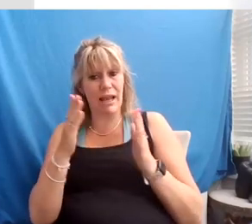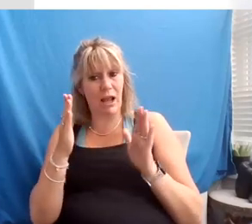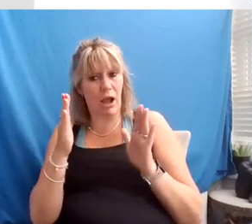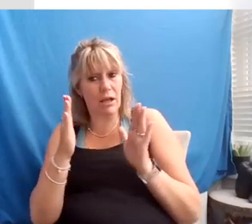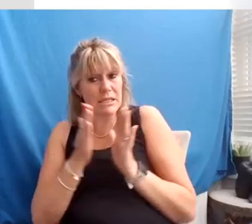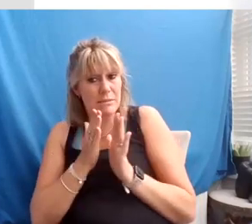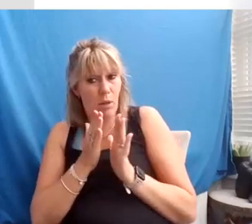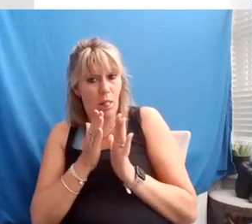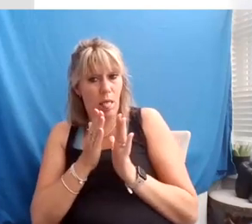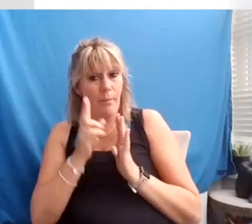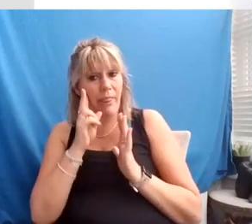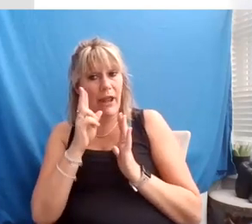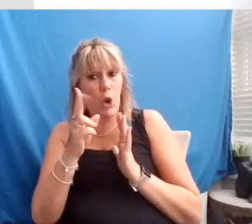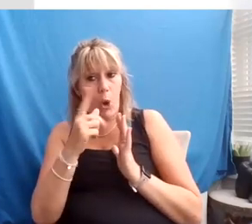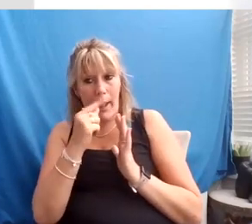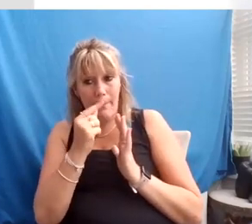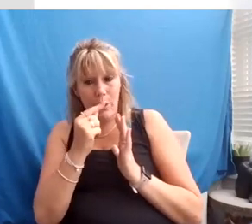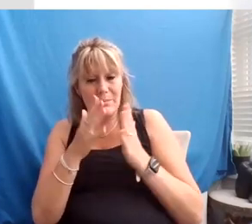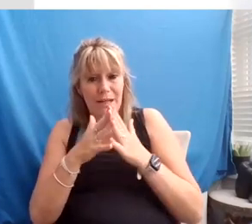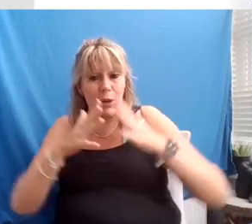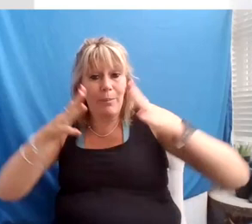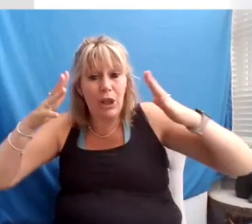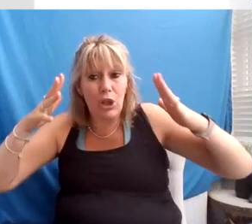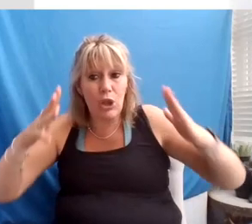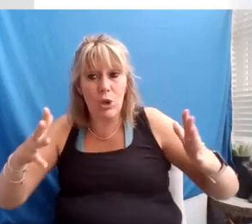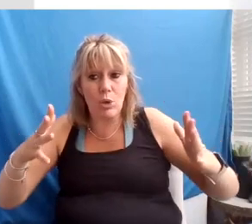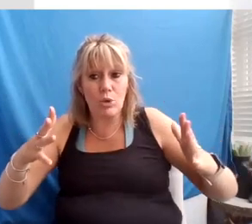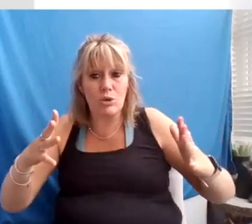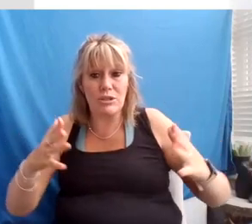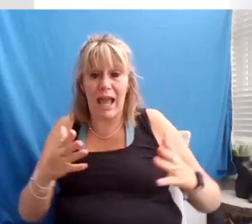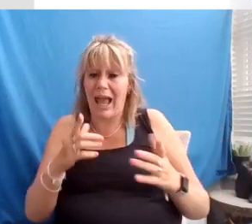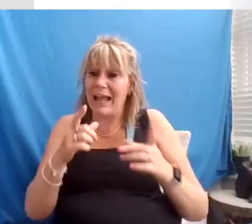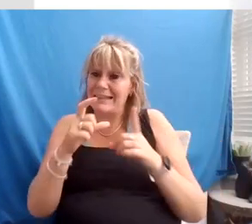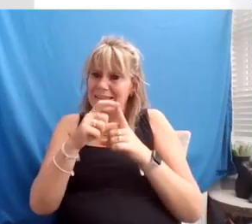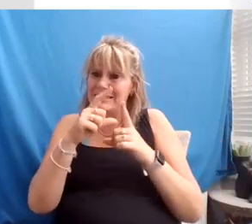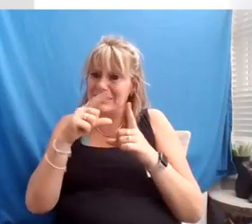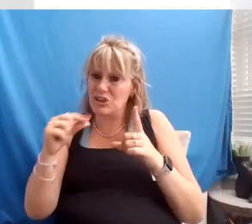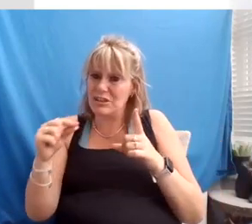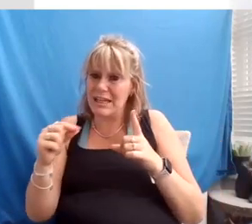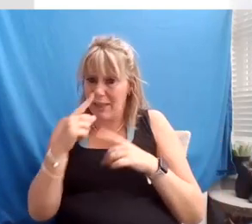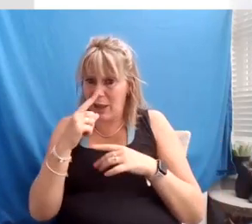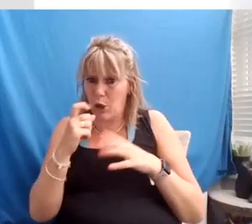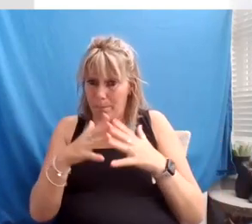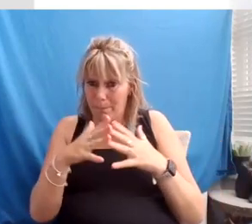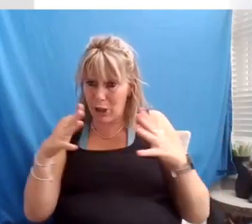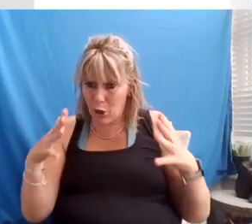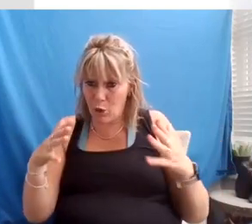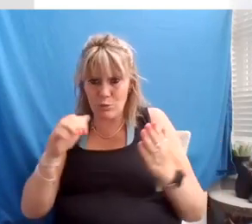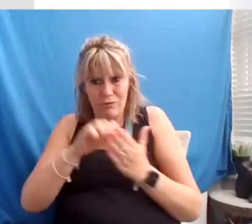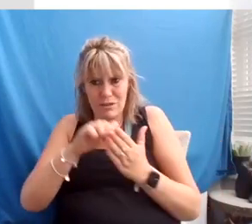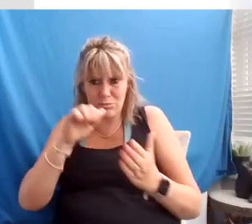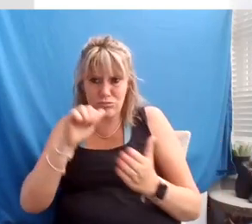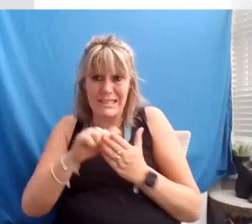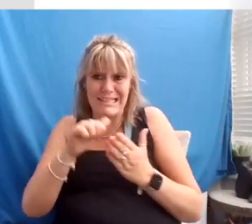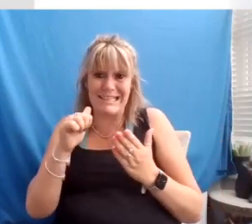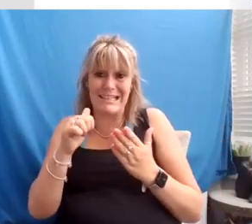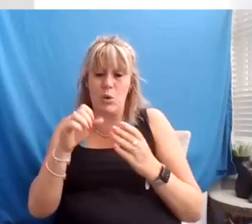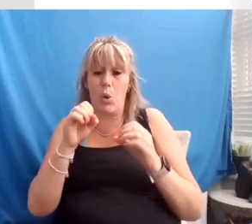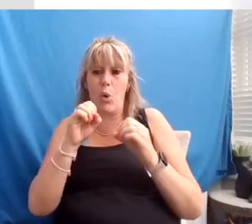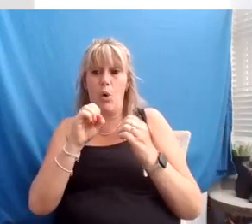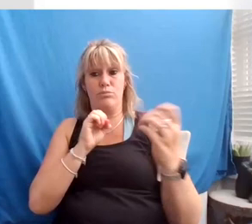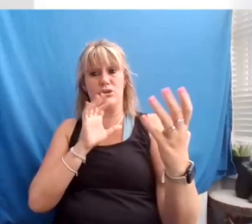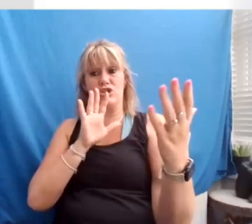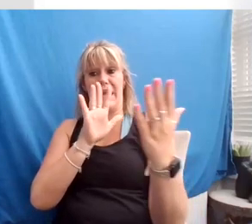they could be huge. And of course, digitally, they could be huge, whether that's printed or projected. I was